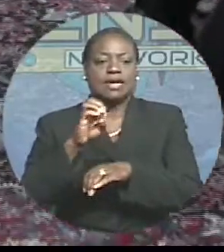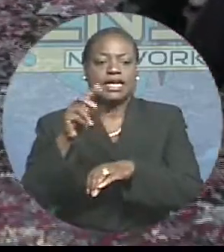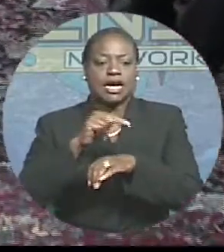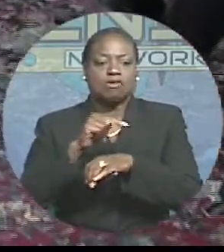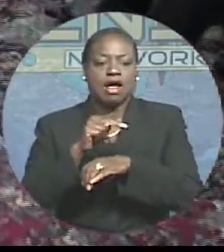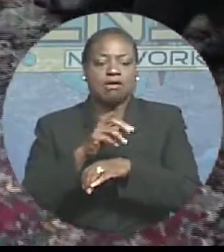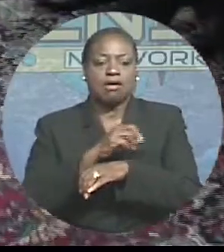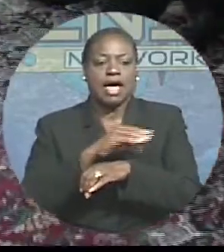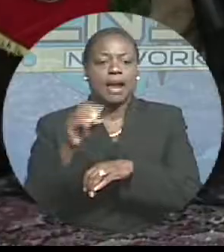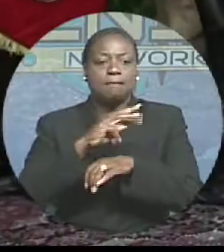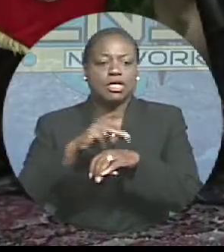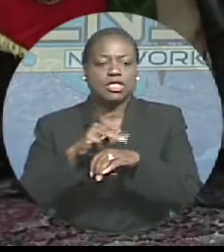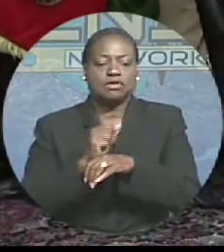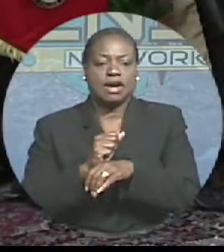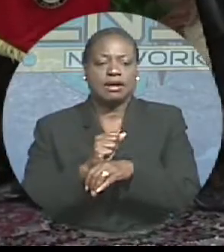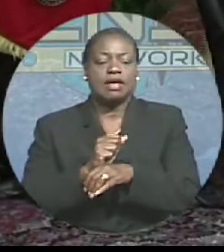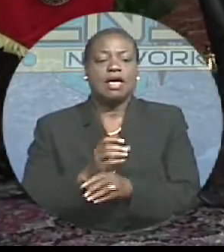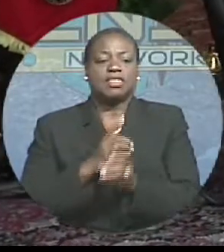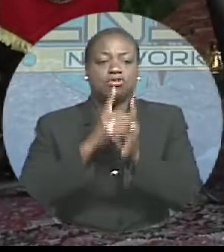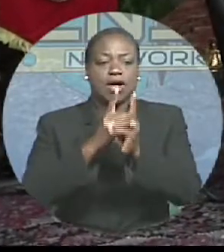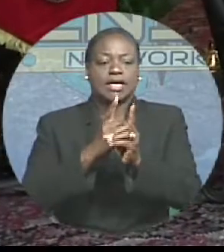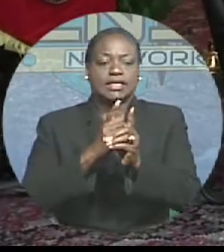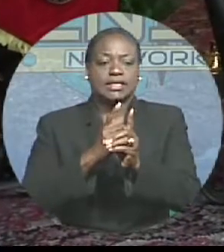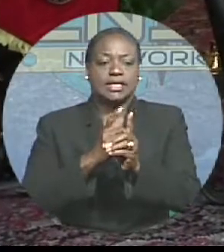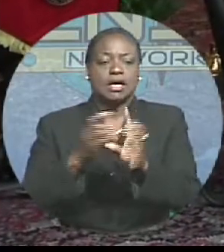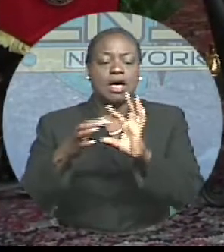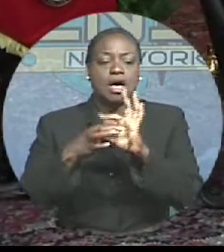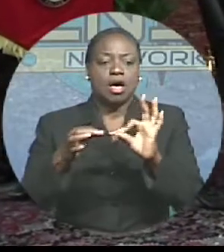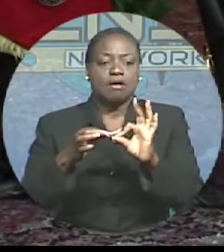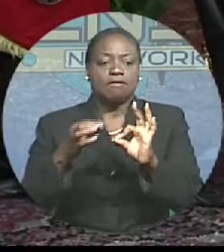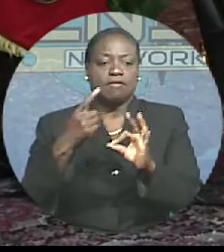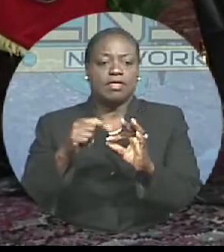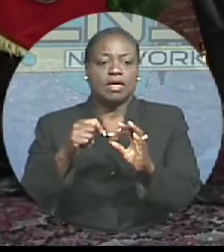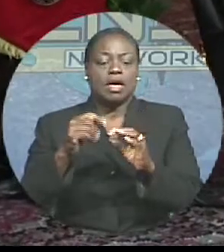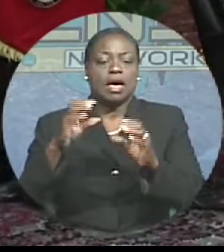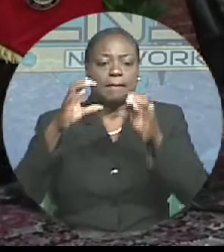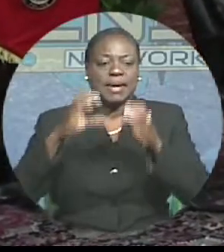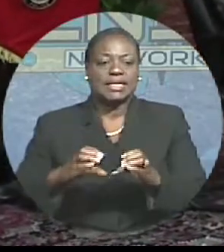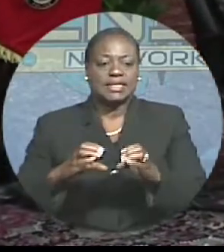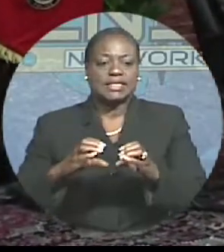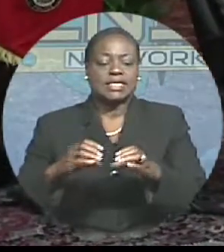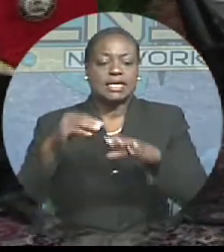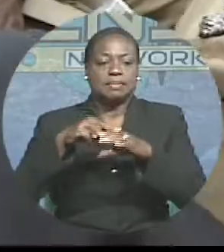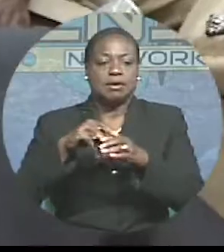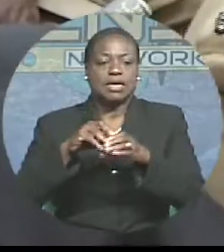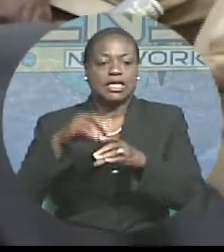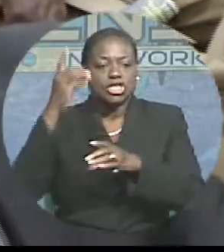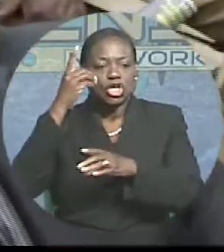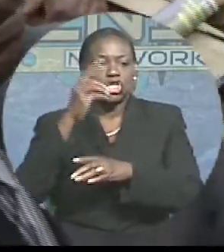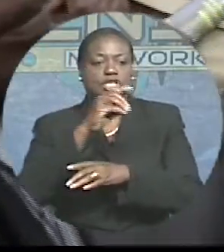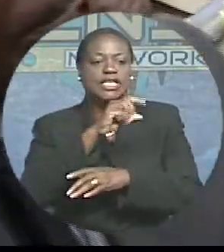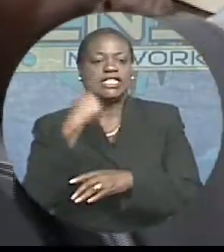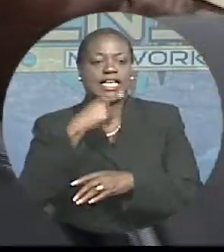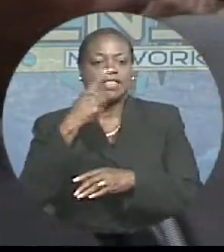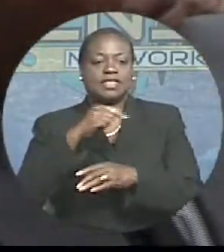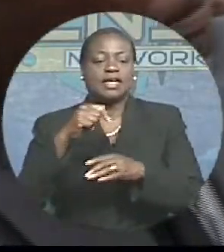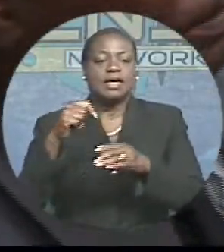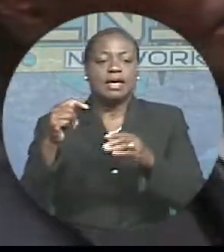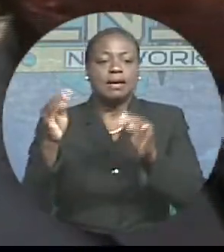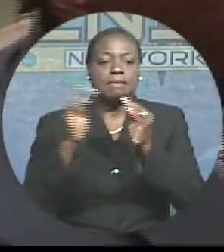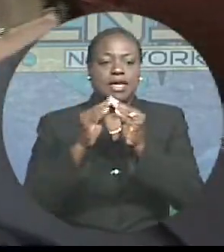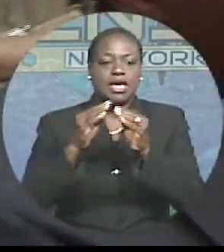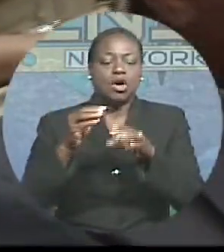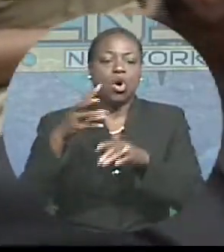Nicaragua. Director of Capacity Building and Training at the Interpol General Secretariat, Dale Sheehan, said the session was the sixth for the